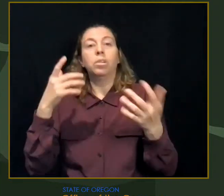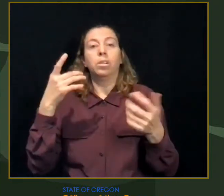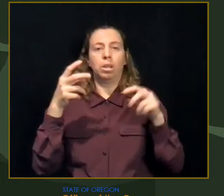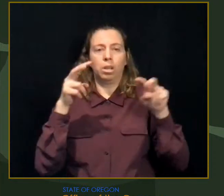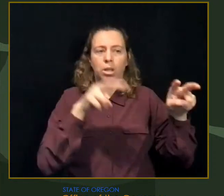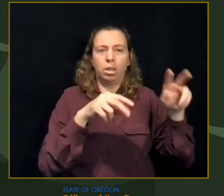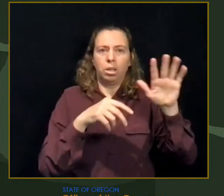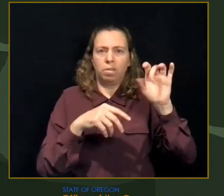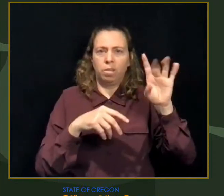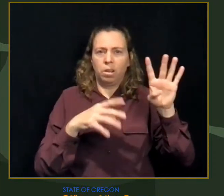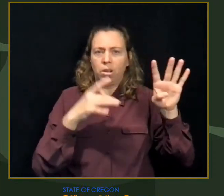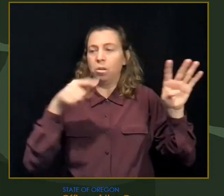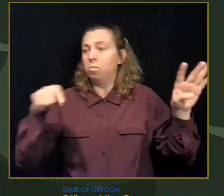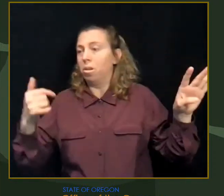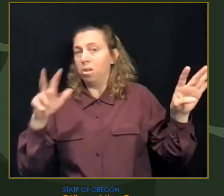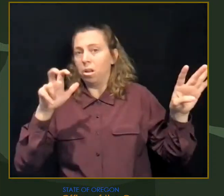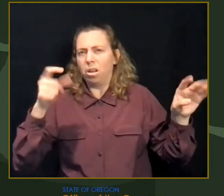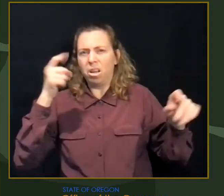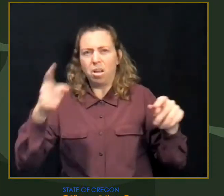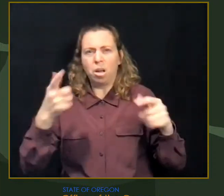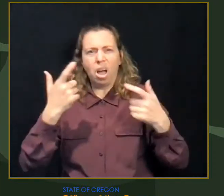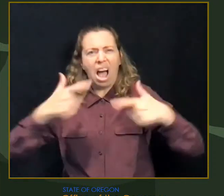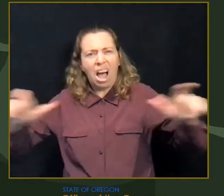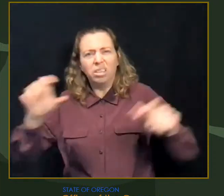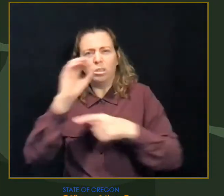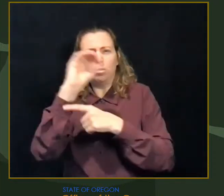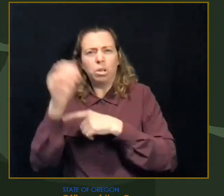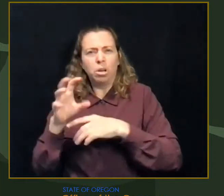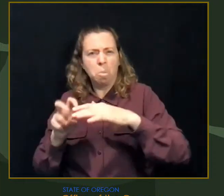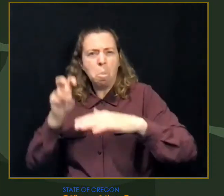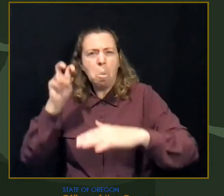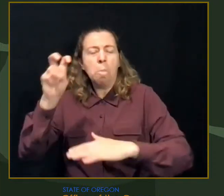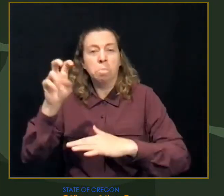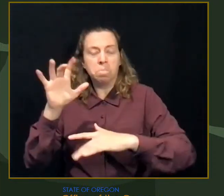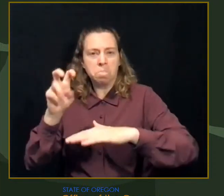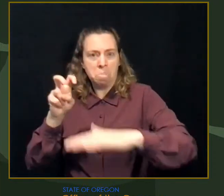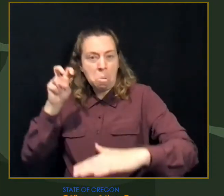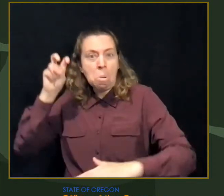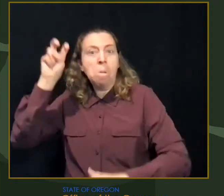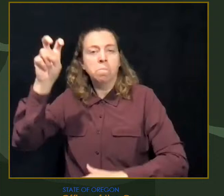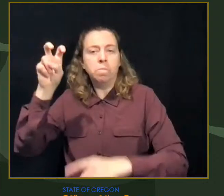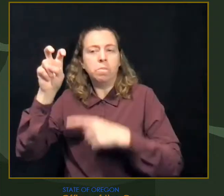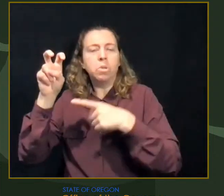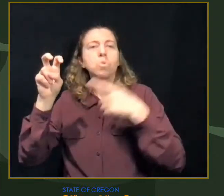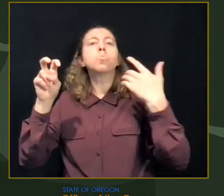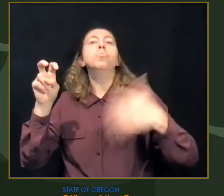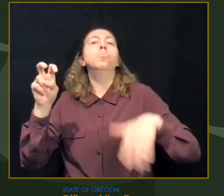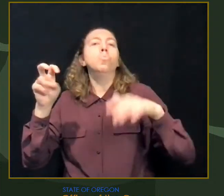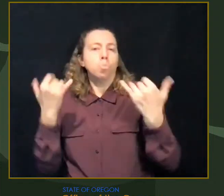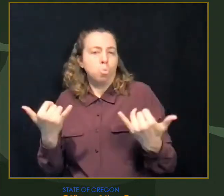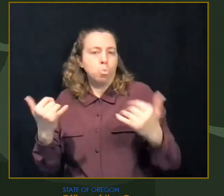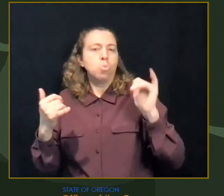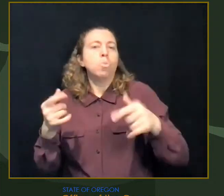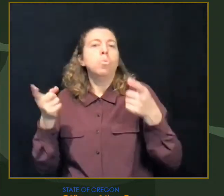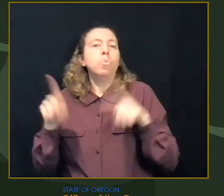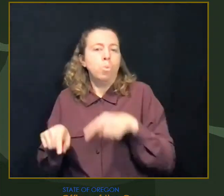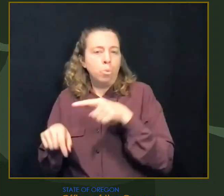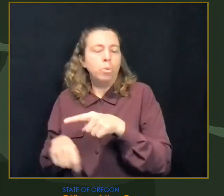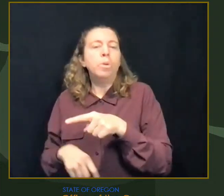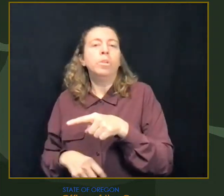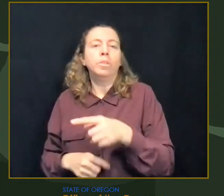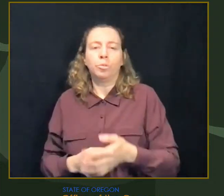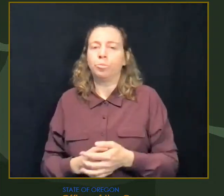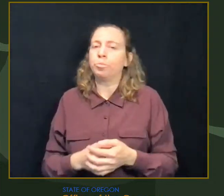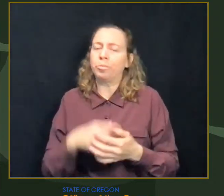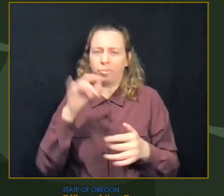almost a 50% increase in a week. And those numbers happened rather quickly. So we looked to who's in the hospital right